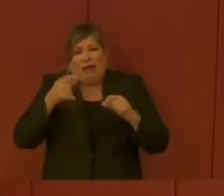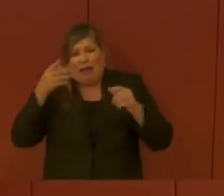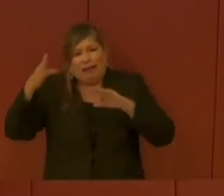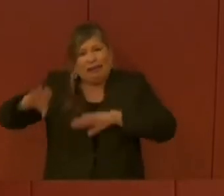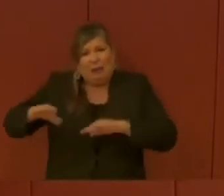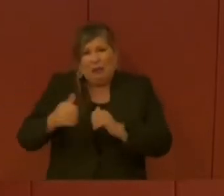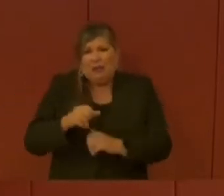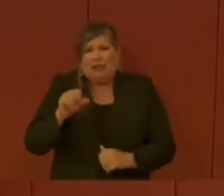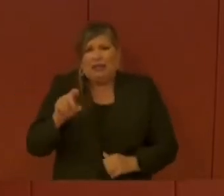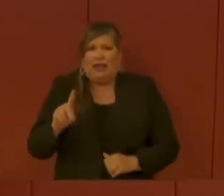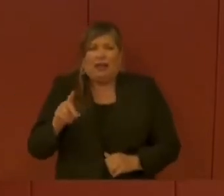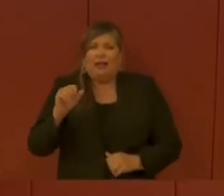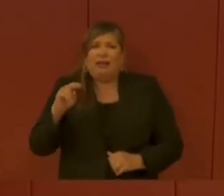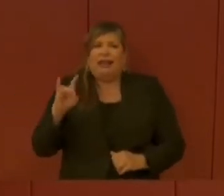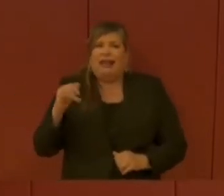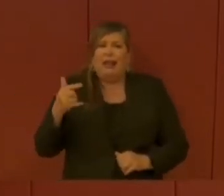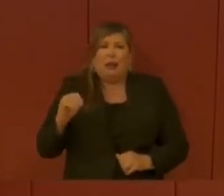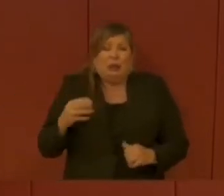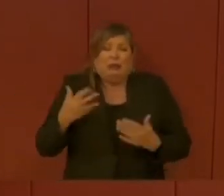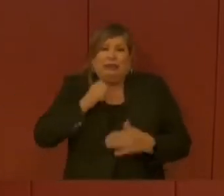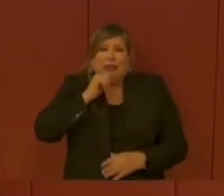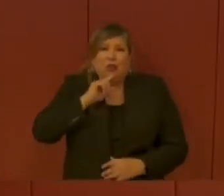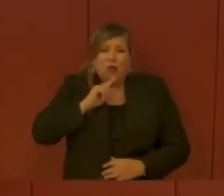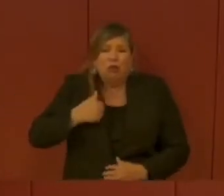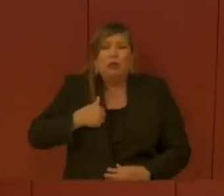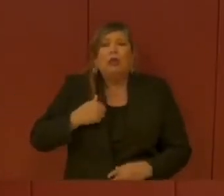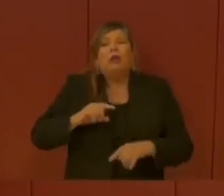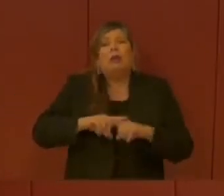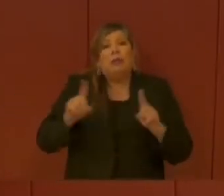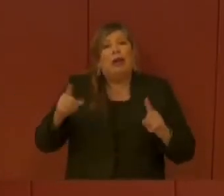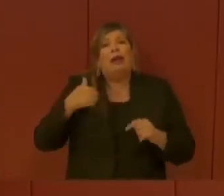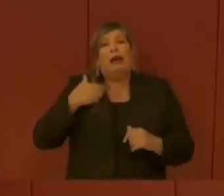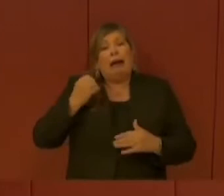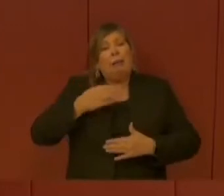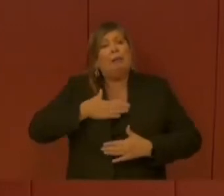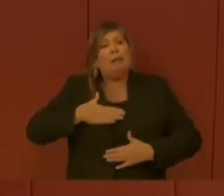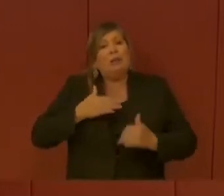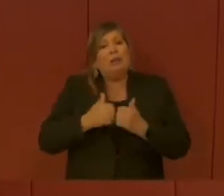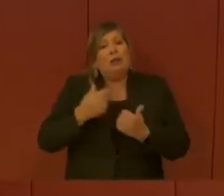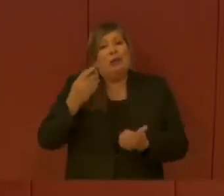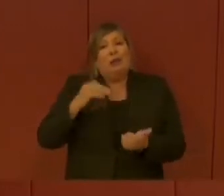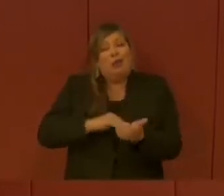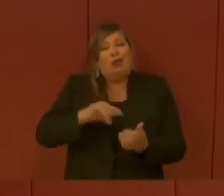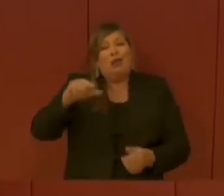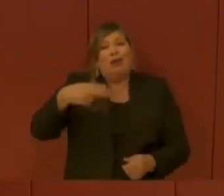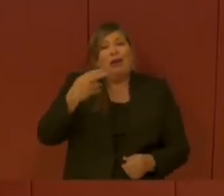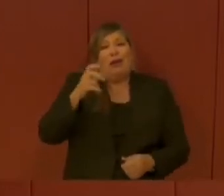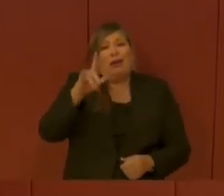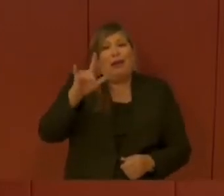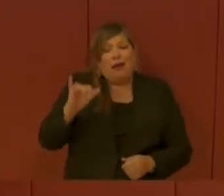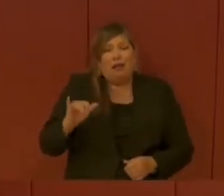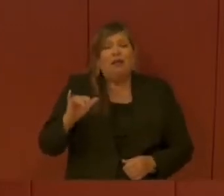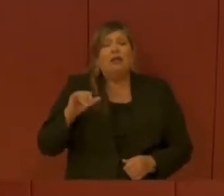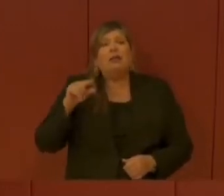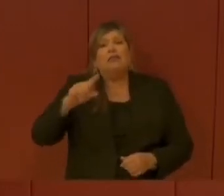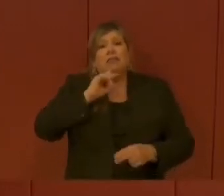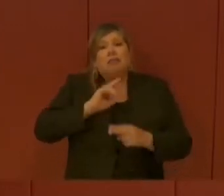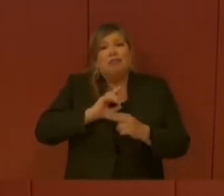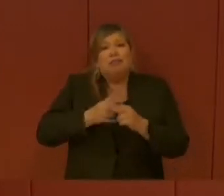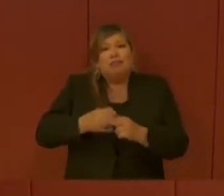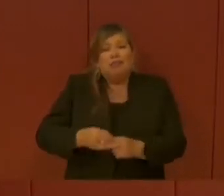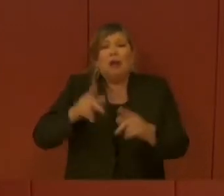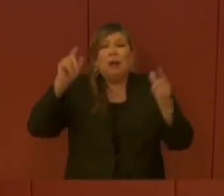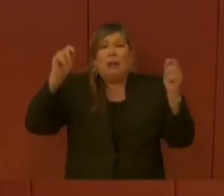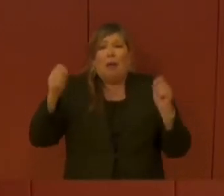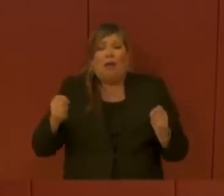the progress, Dr. Galley, others made when we announced youth sports being able to open with modifications here in the state. We did that a few weeks